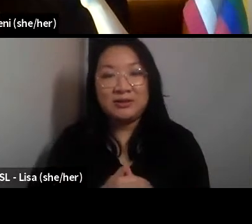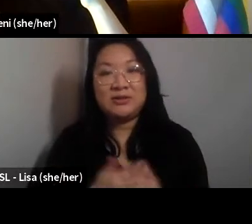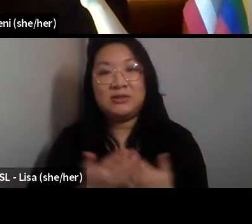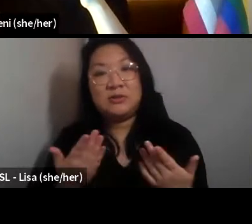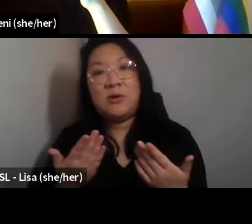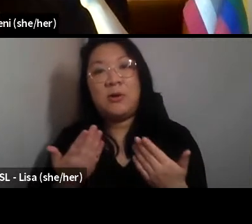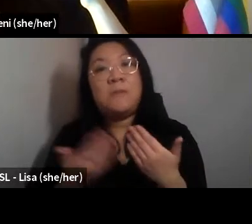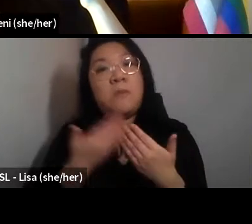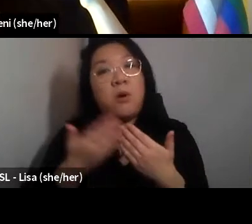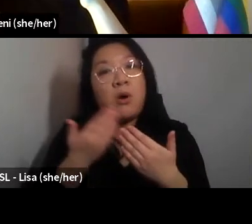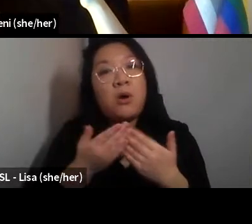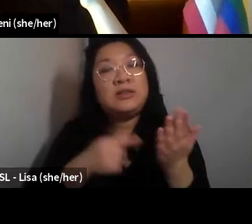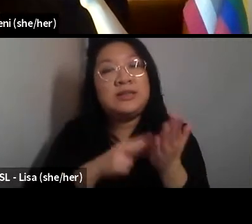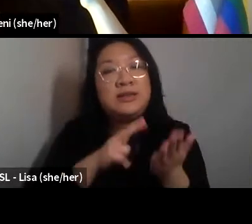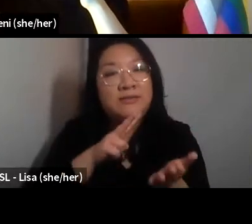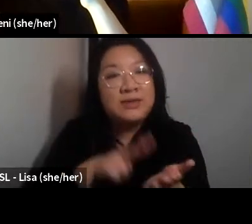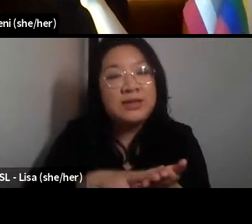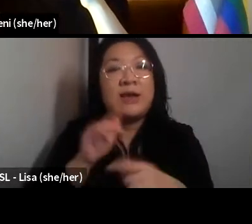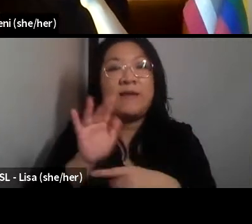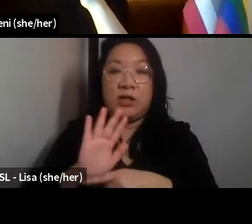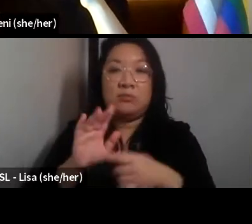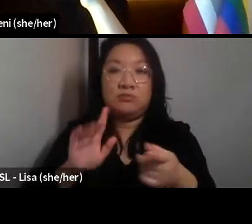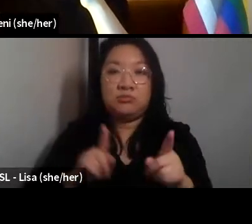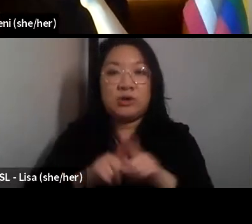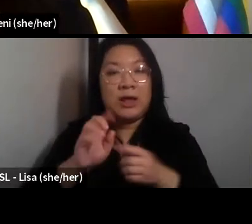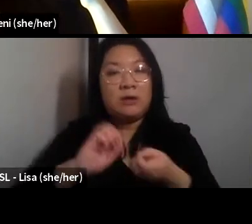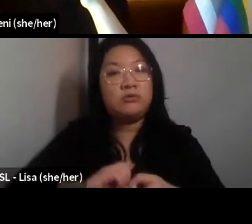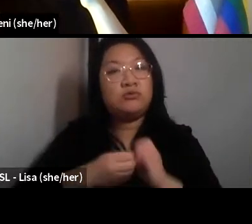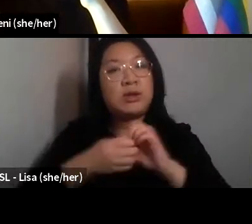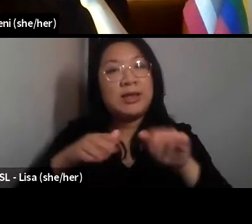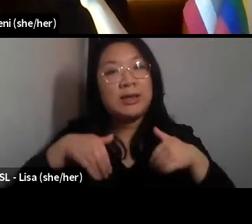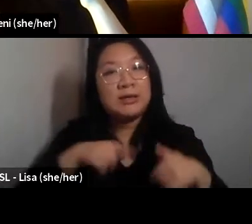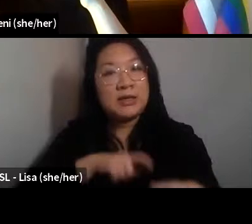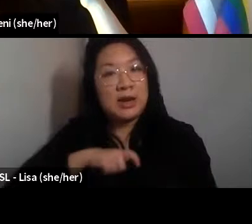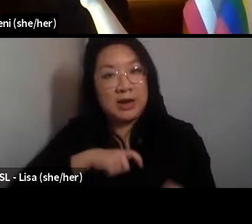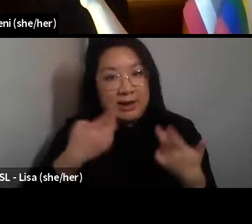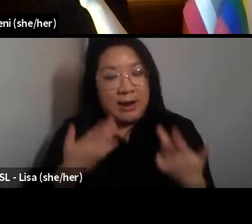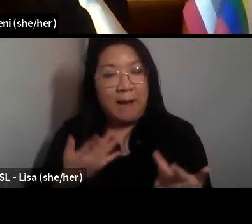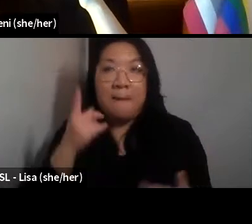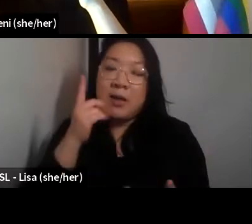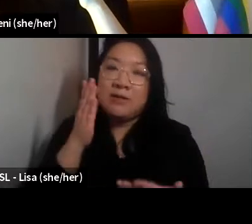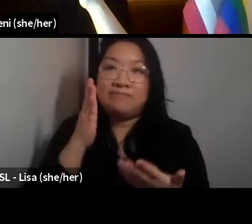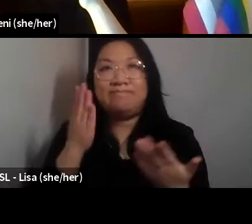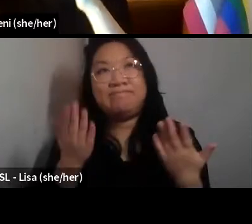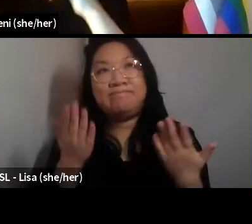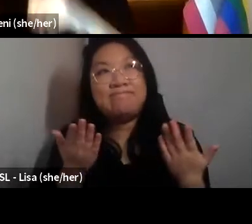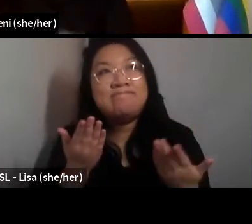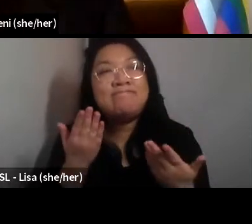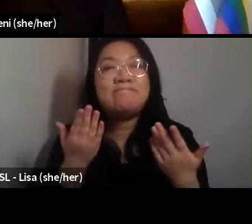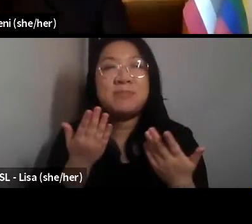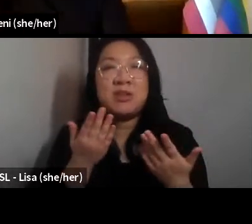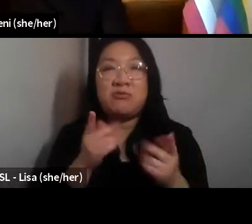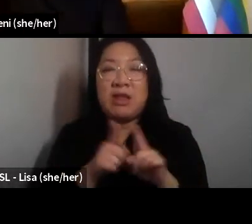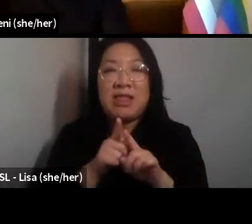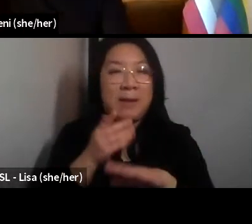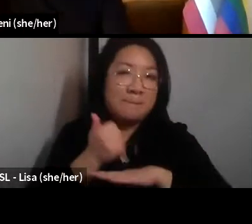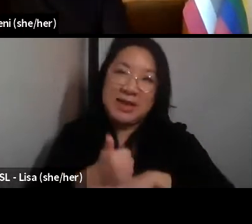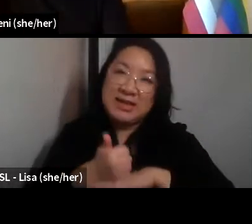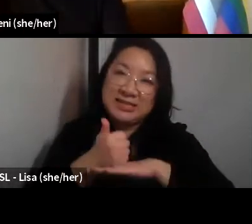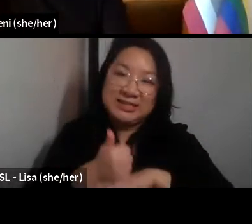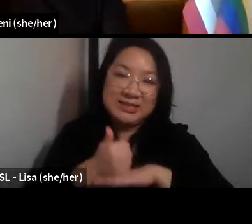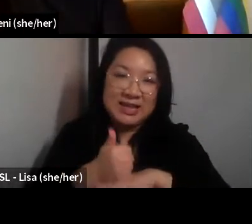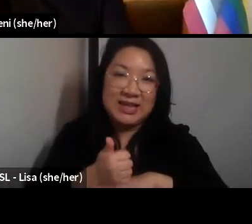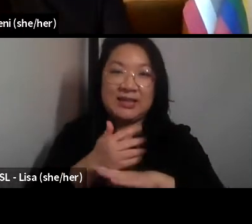TV shows and films are kind of trying to do that now, they're still kind of on the kind of the basics, the